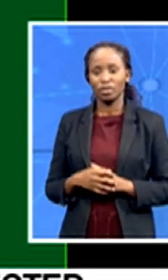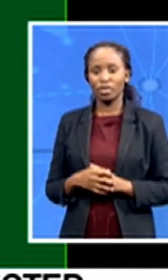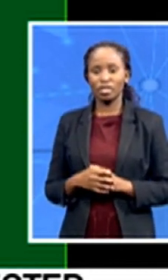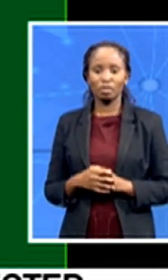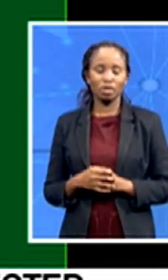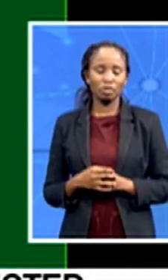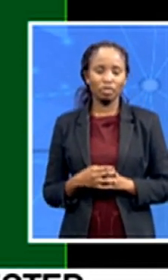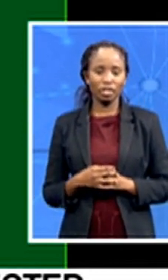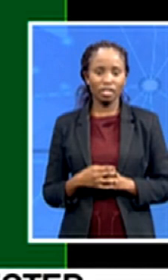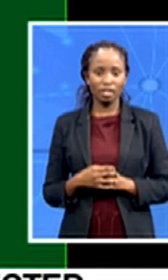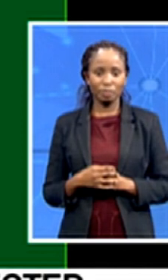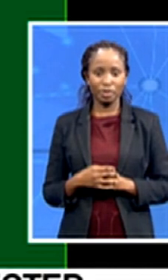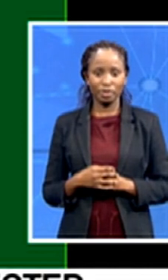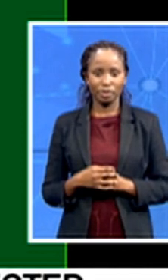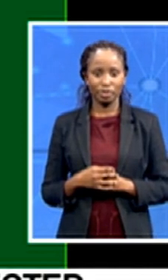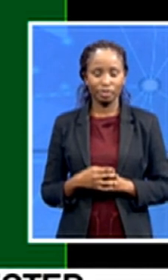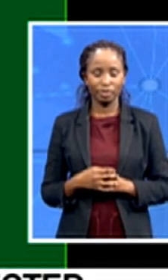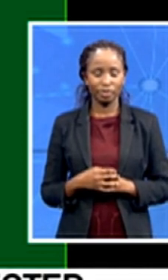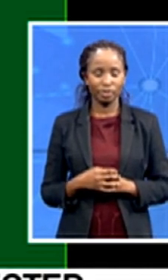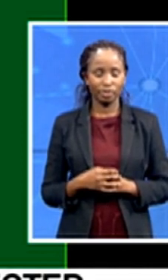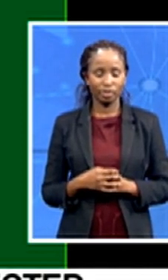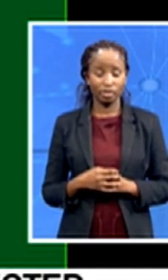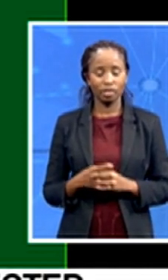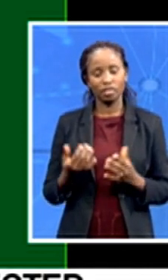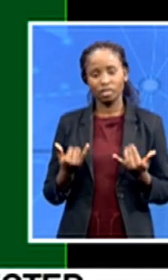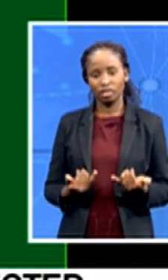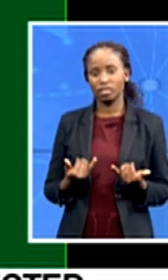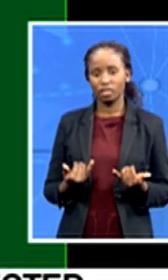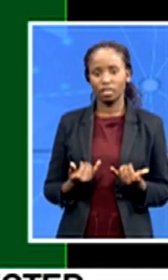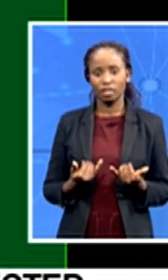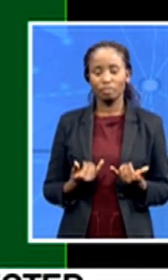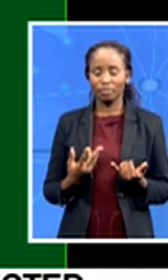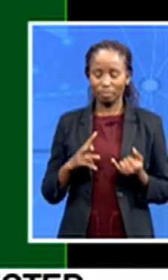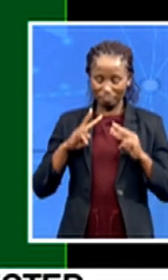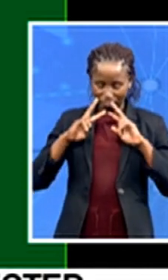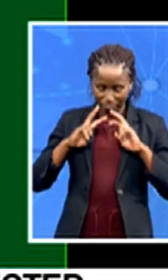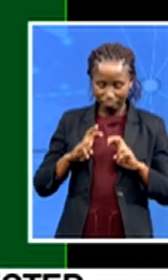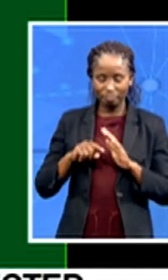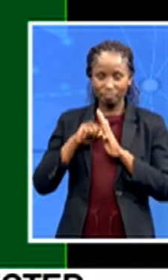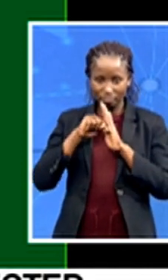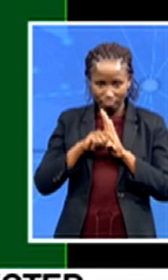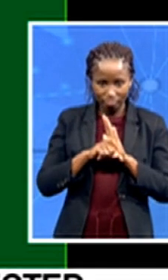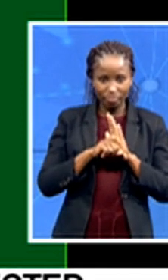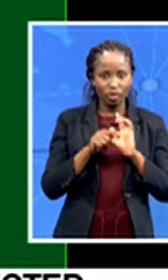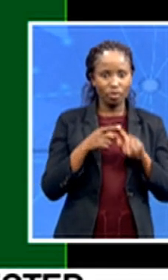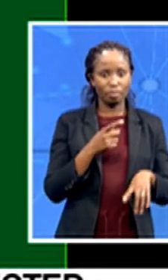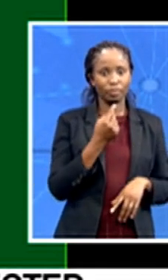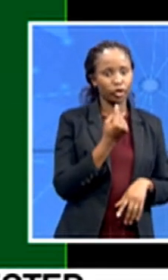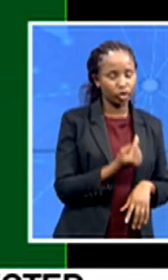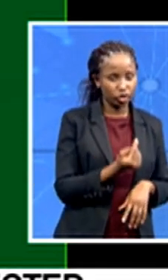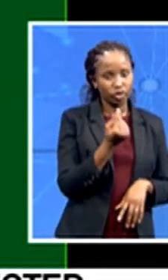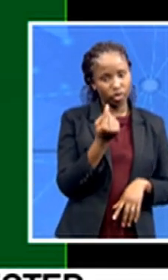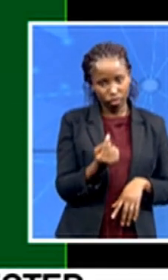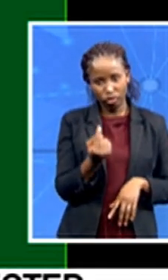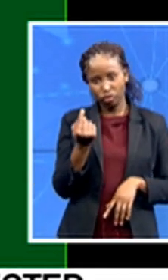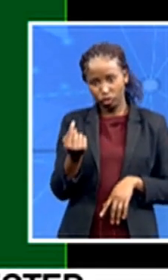and they do a detailed investigation of each and every one of these cases. And as you can see, they collect a